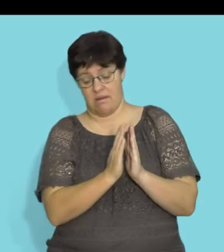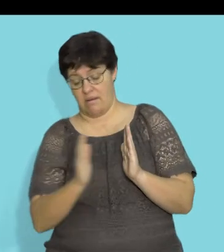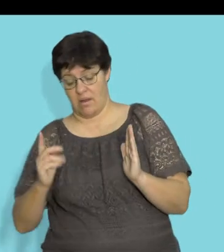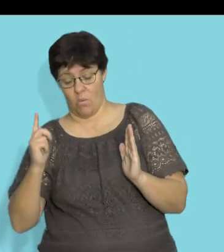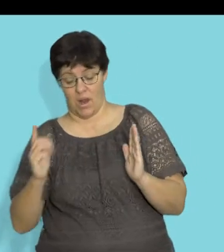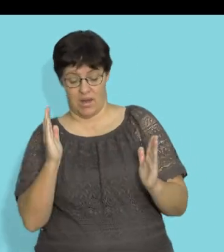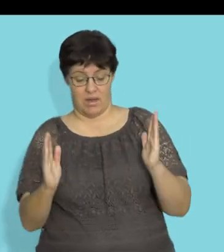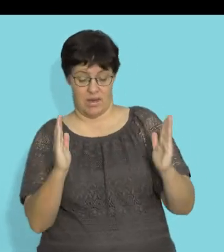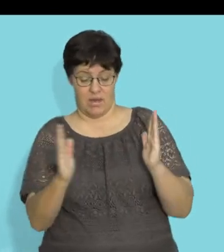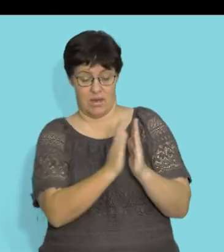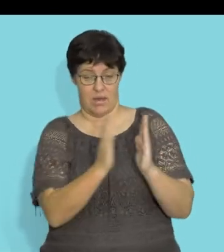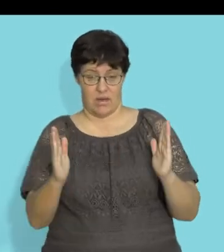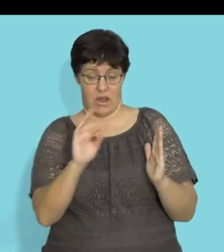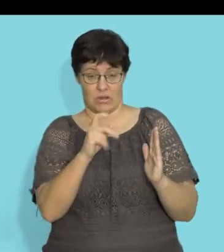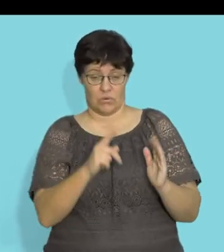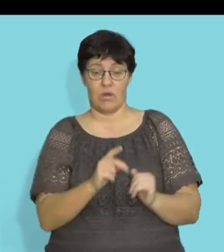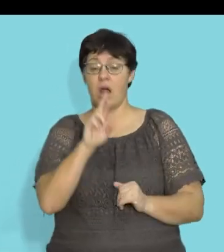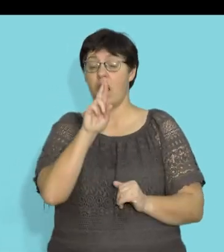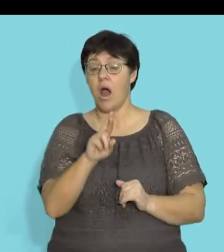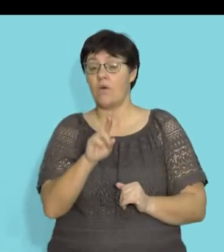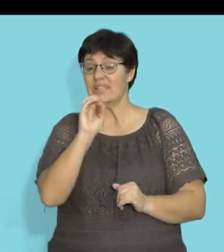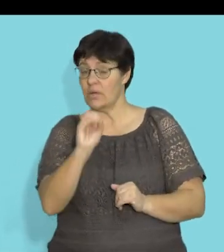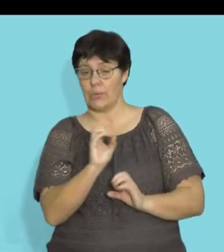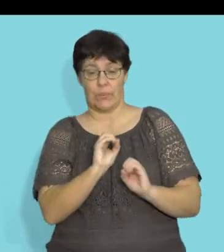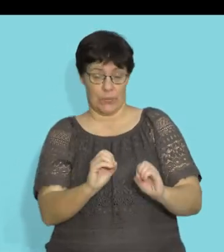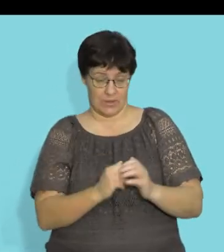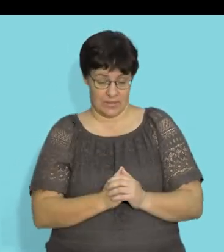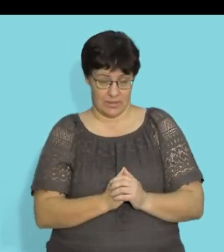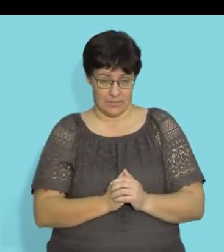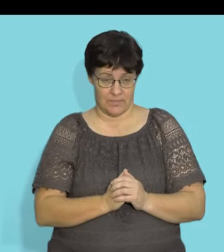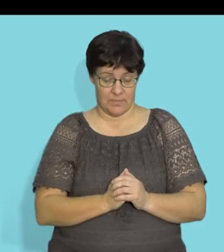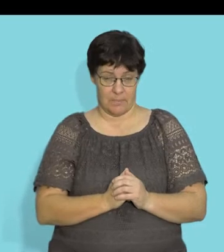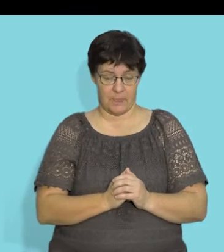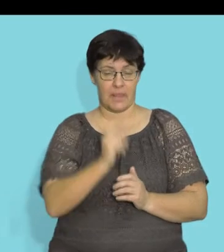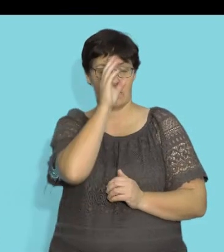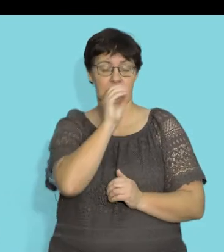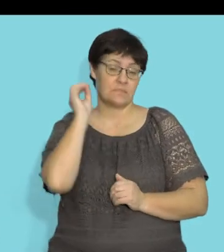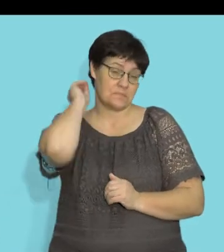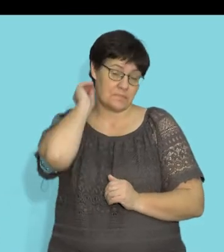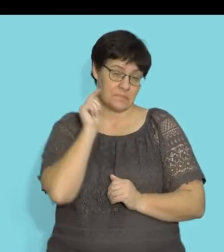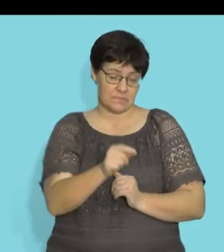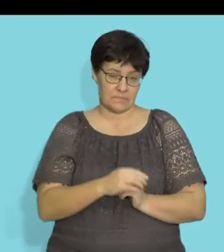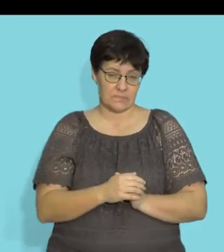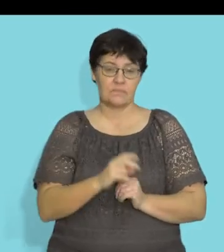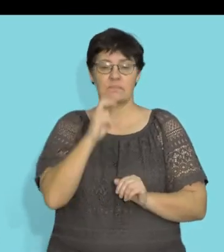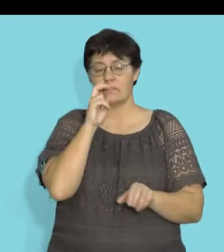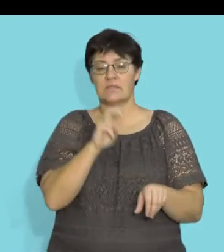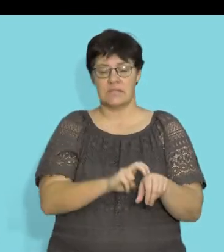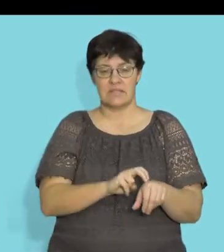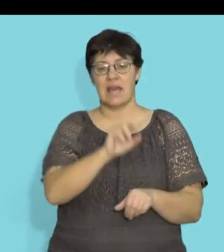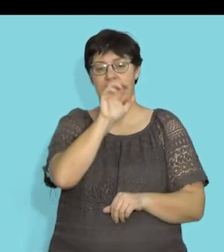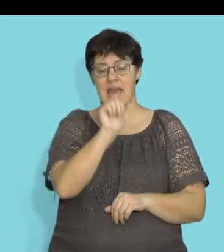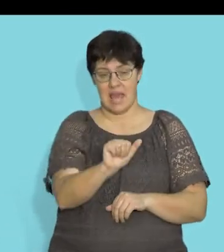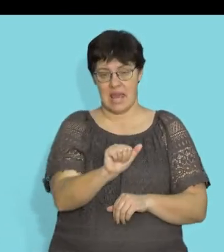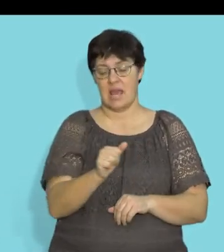my ratio is between -1 and 1 and r is not 0. So guys, just a reminder, this means that I will need my